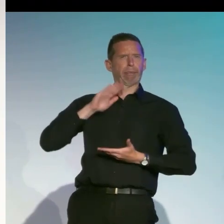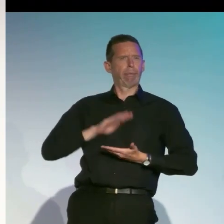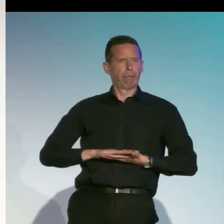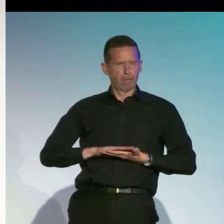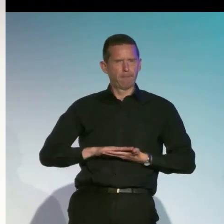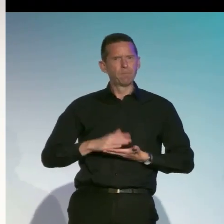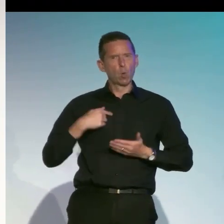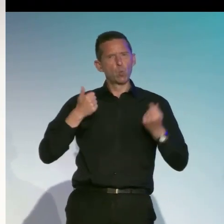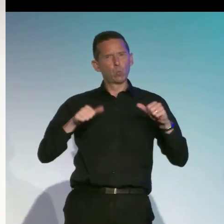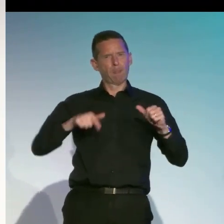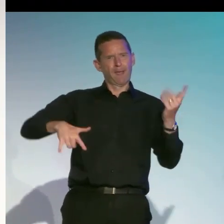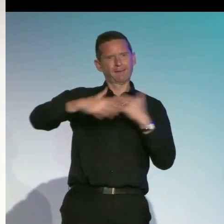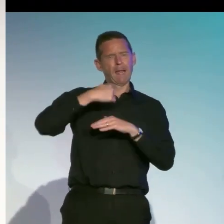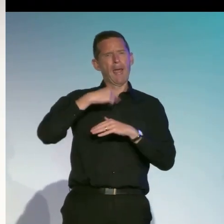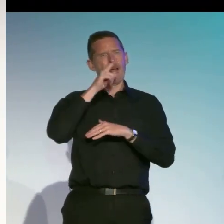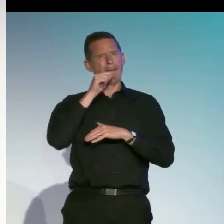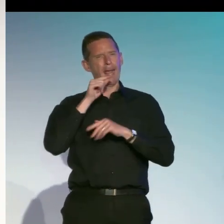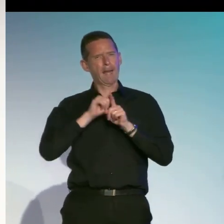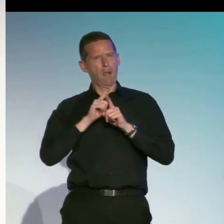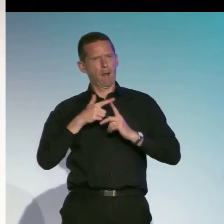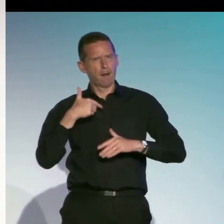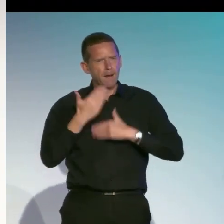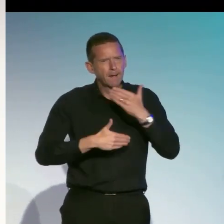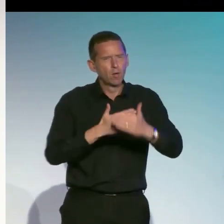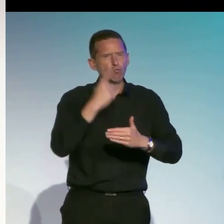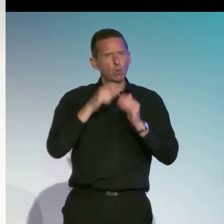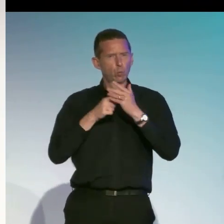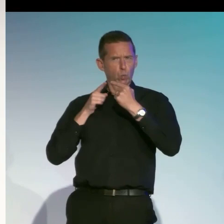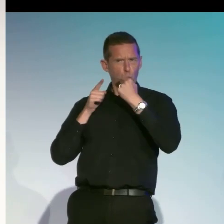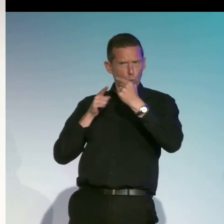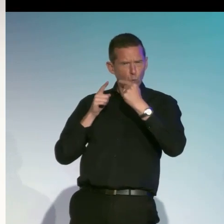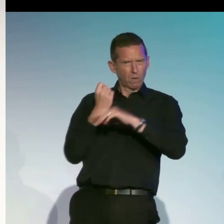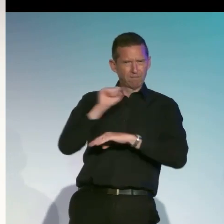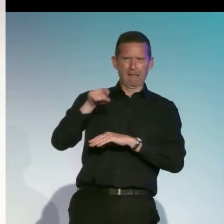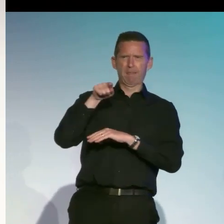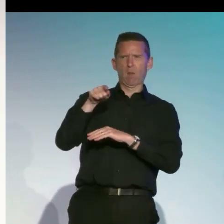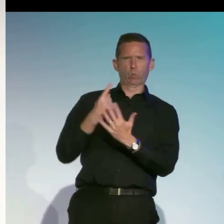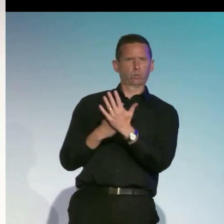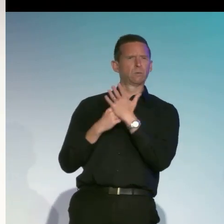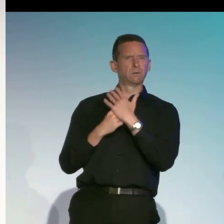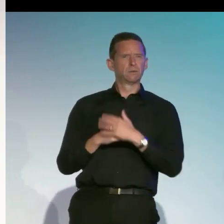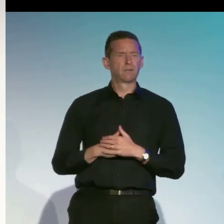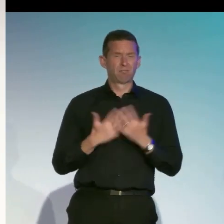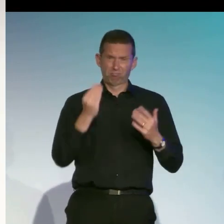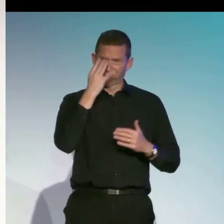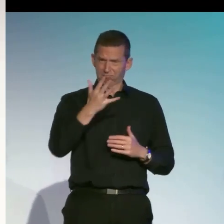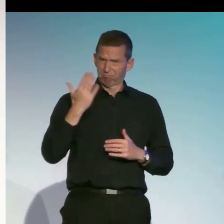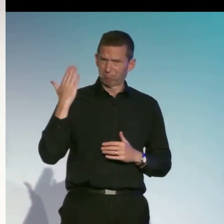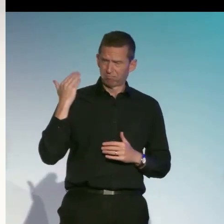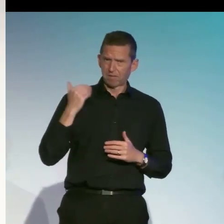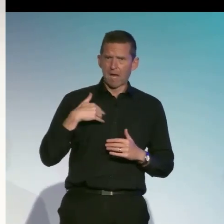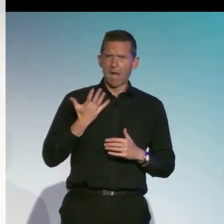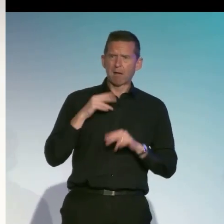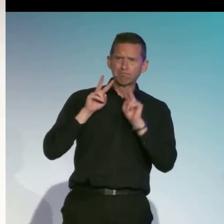to then push forward, to fight and to resist those oncoming attacks. I mean, just recently I was looking at